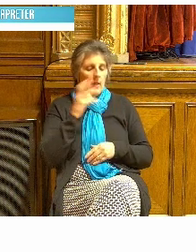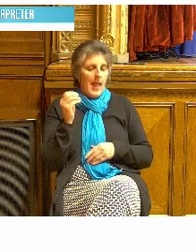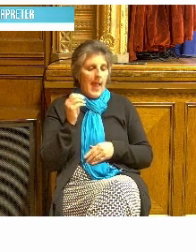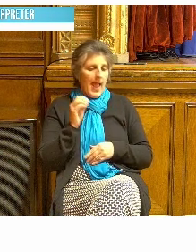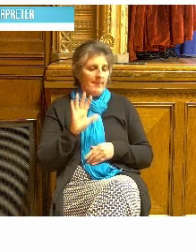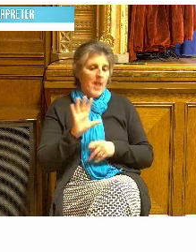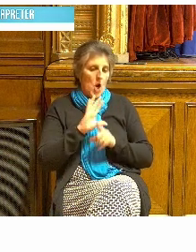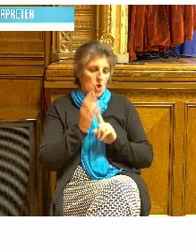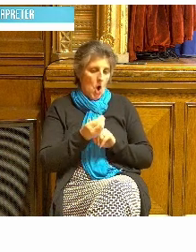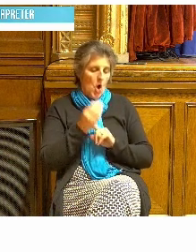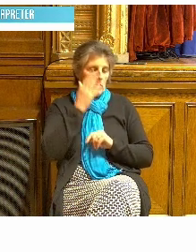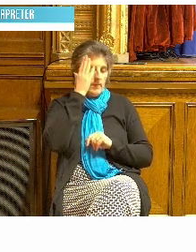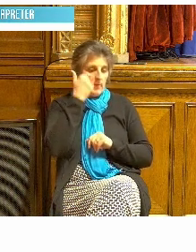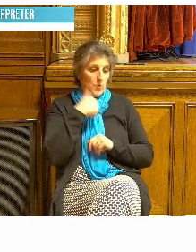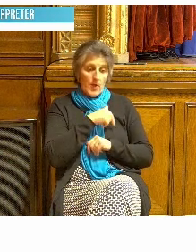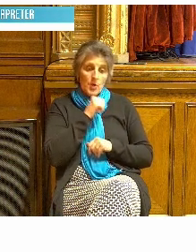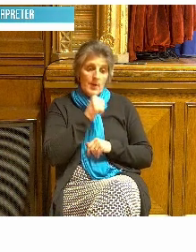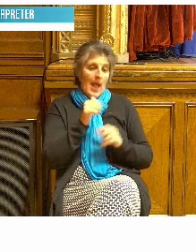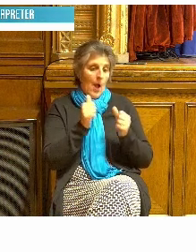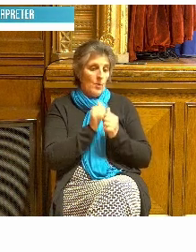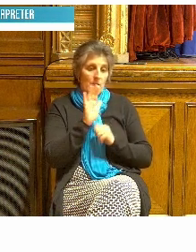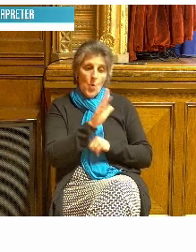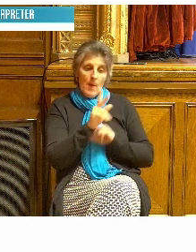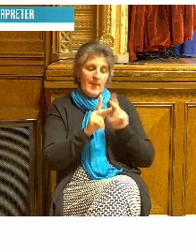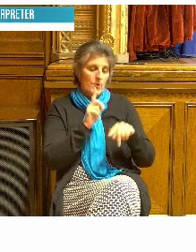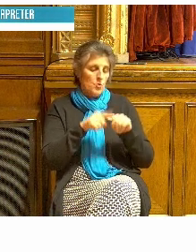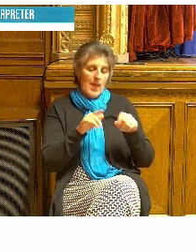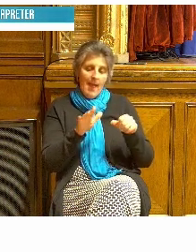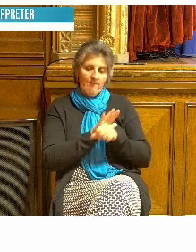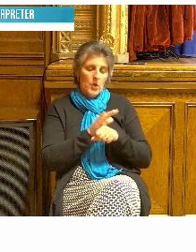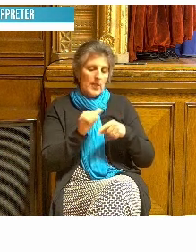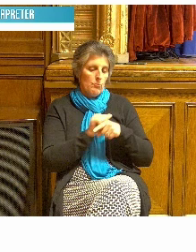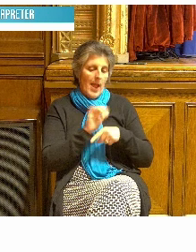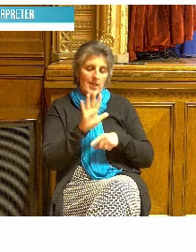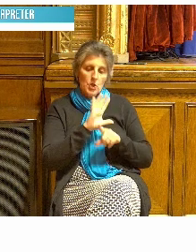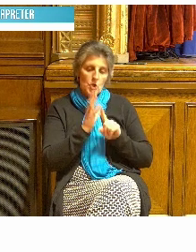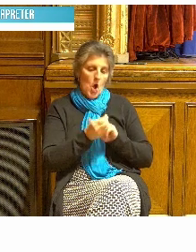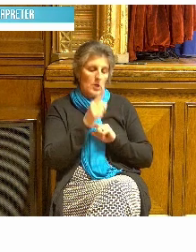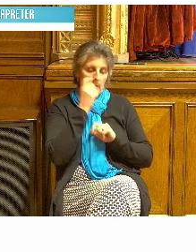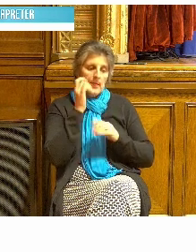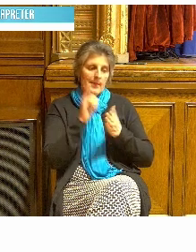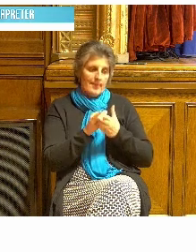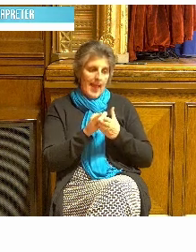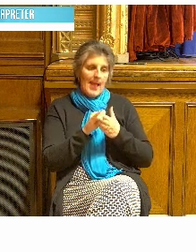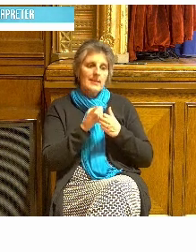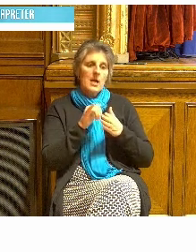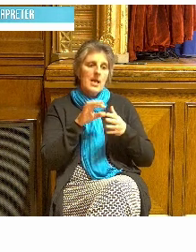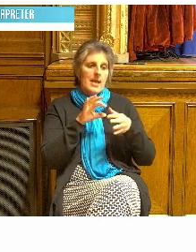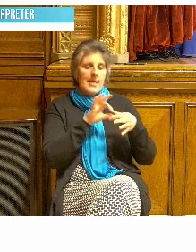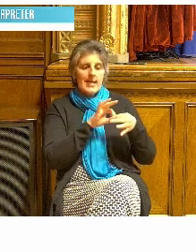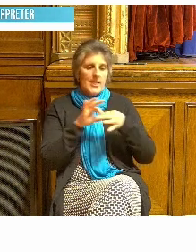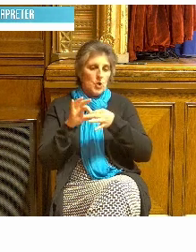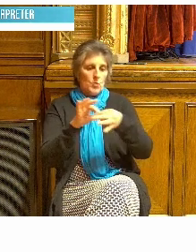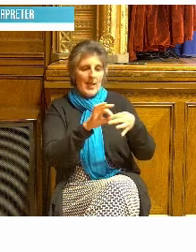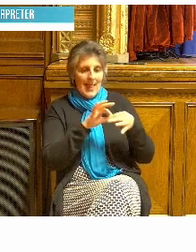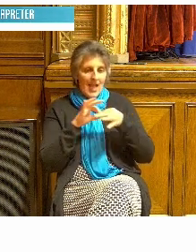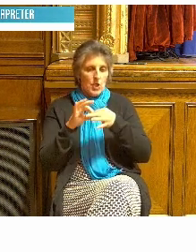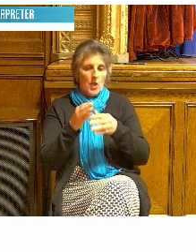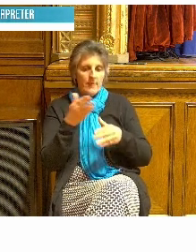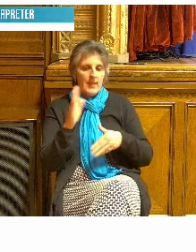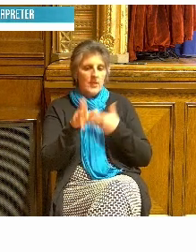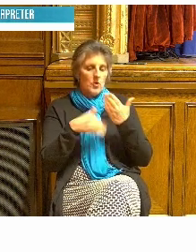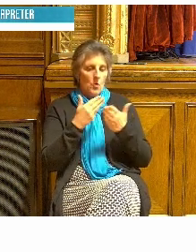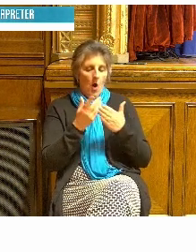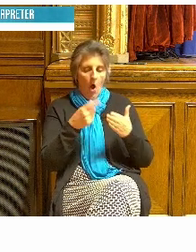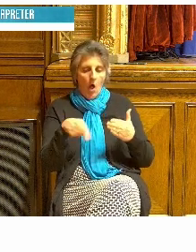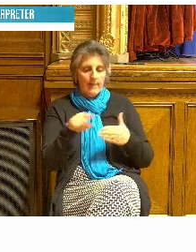their culture, because when you're not with your people, you can't fully practice your culture, because that's an interrelational thing. So all of